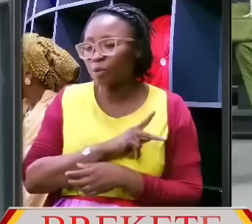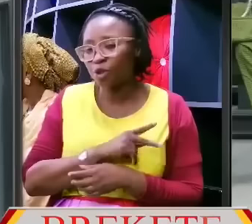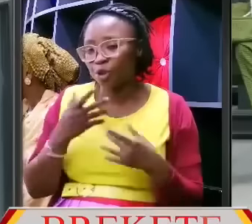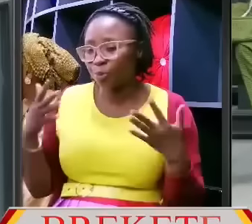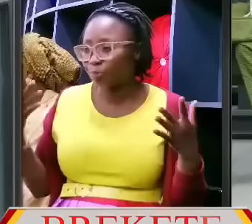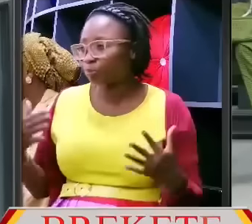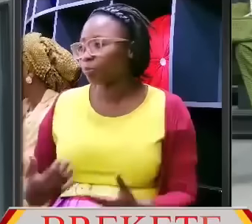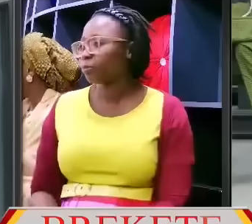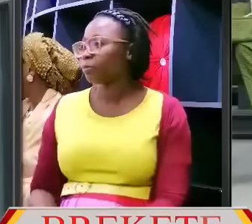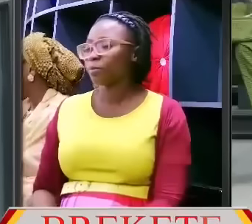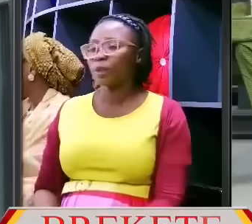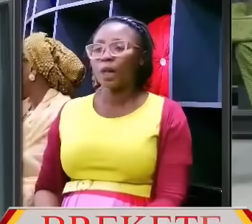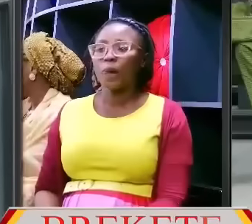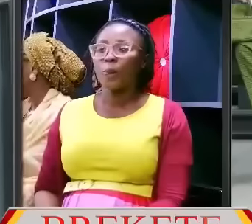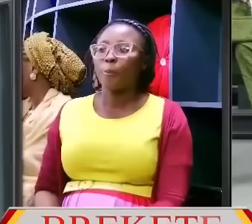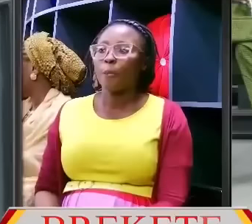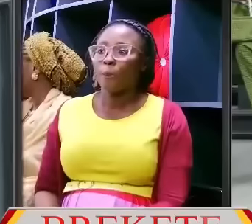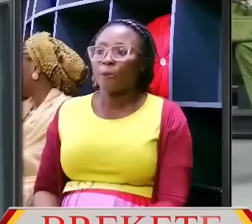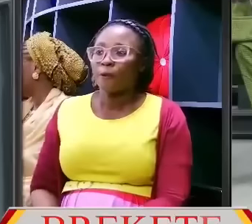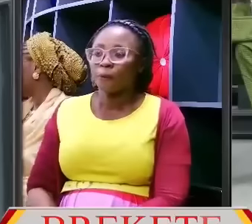appreciate.